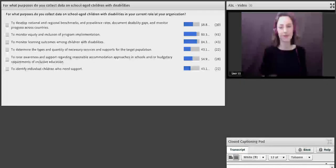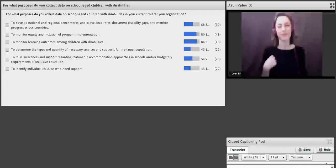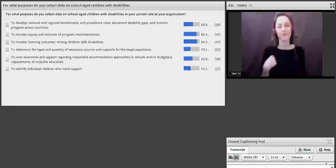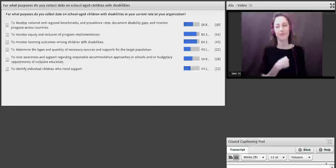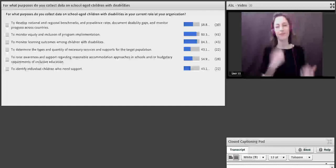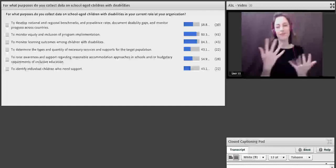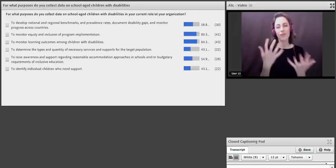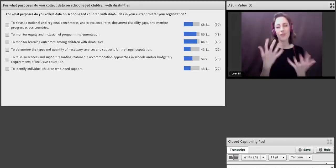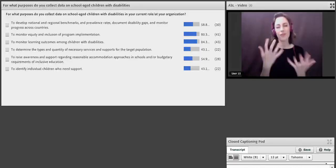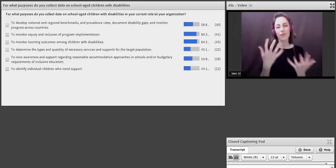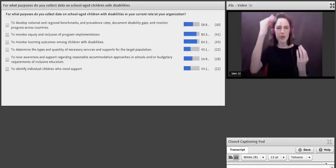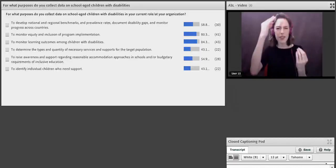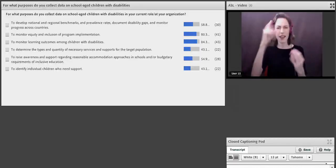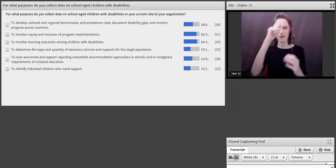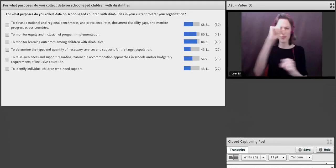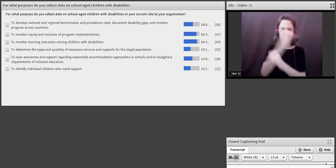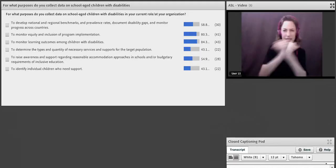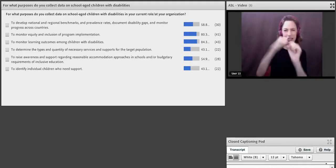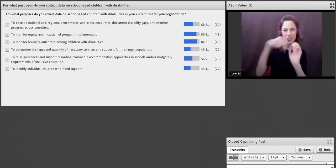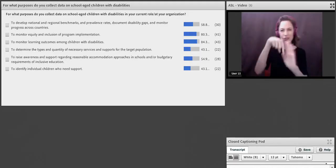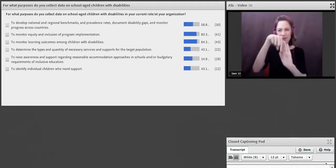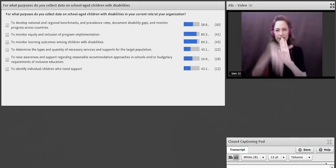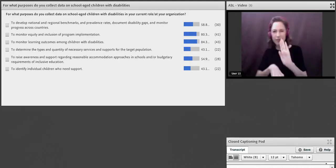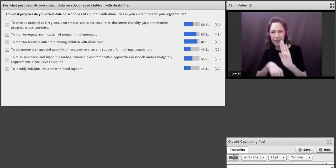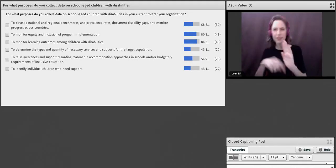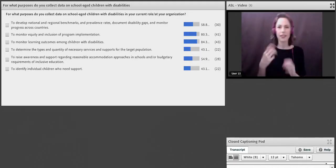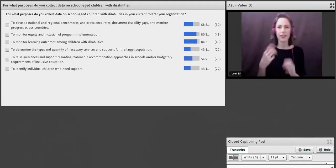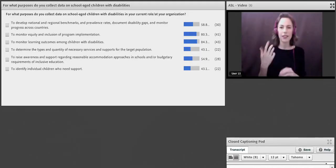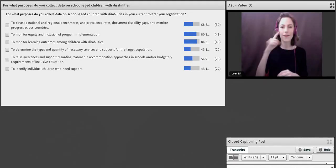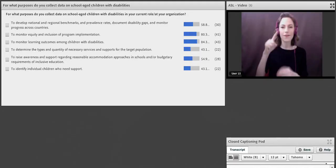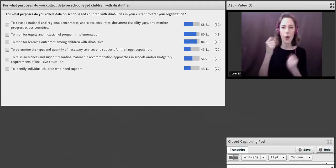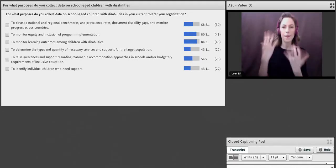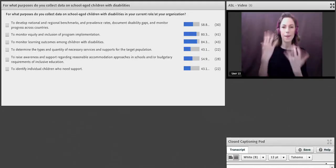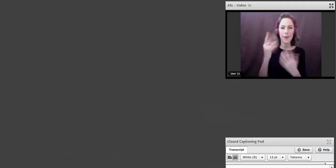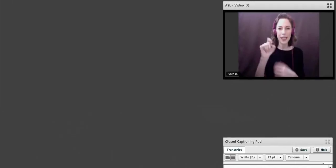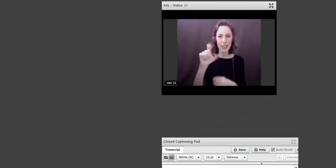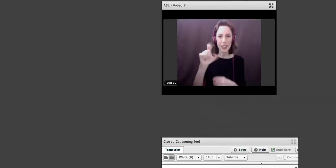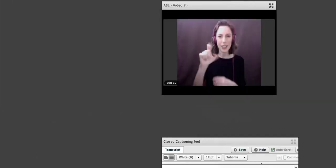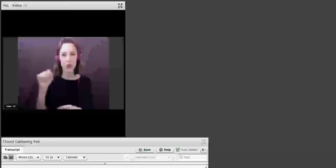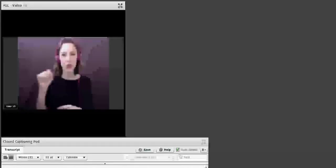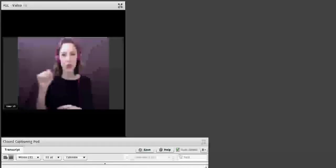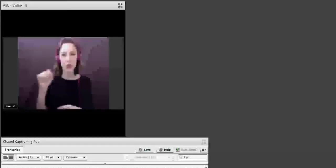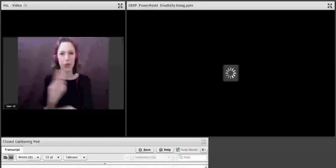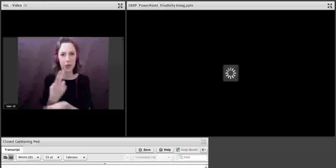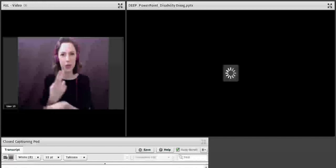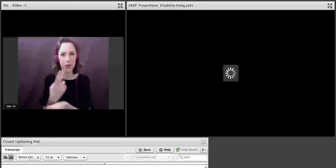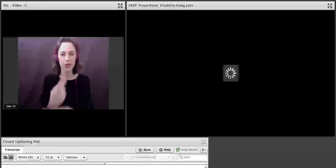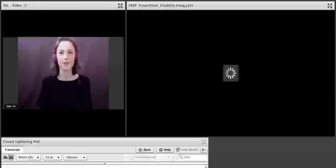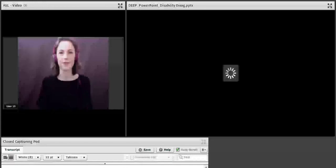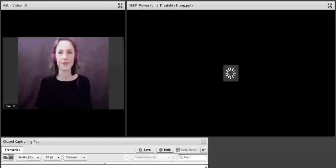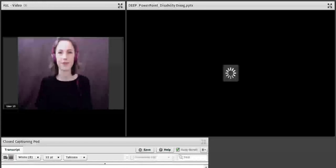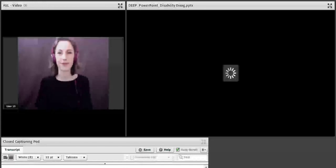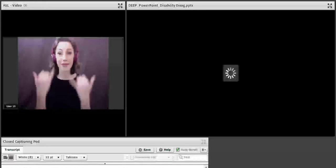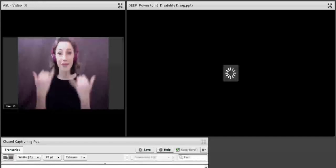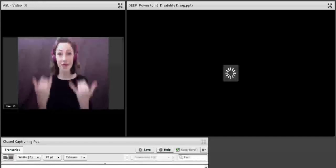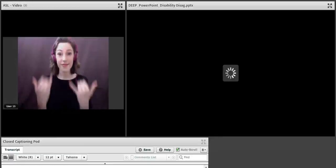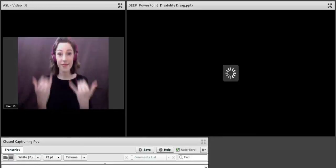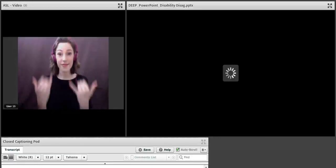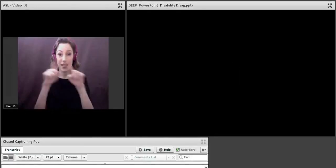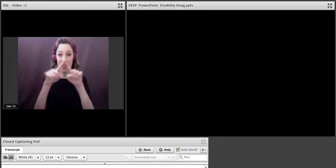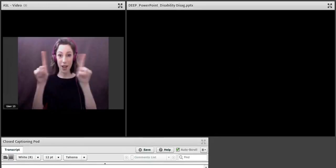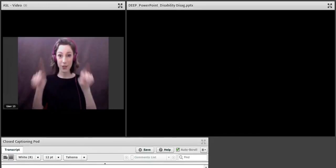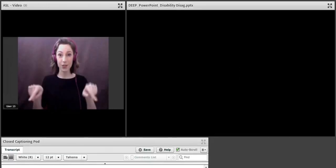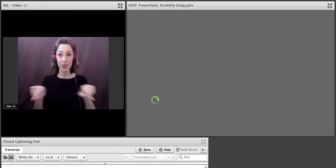selecting. So I'd love to change screens and move to our next section of our session.